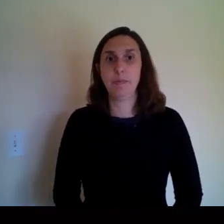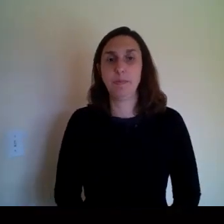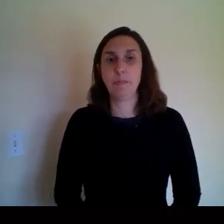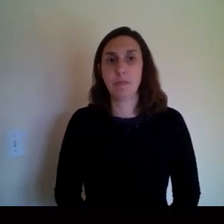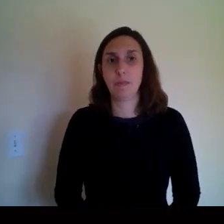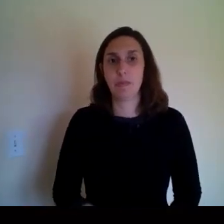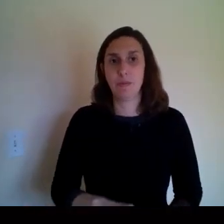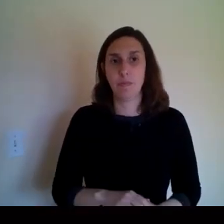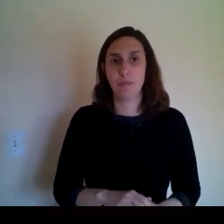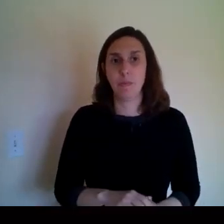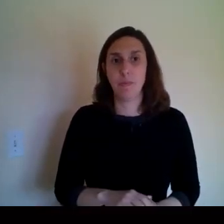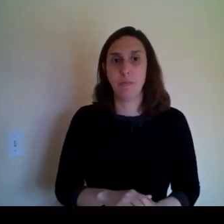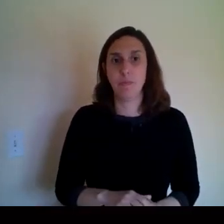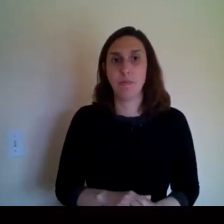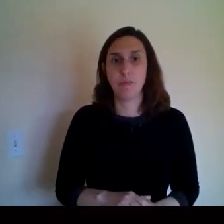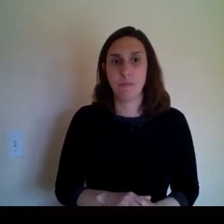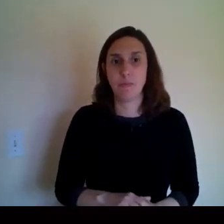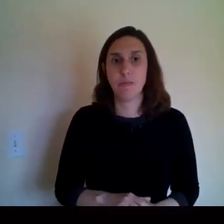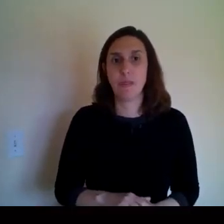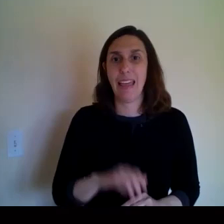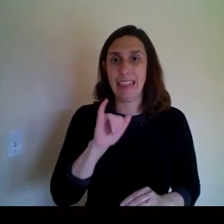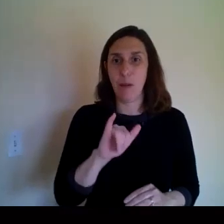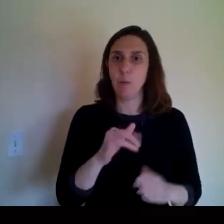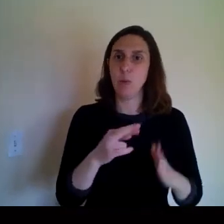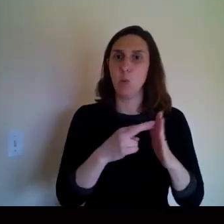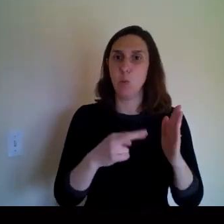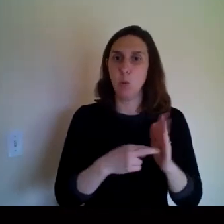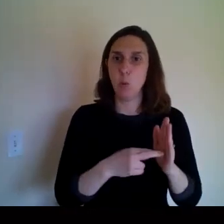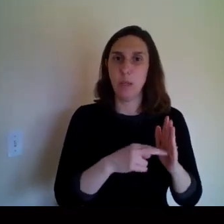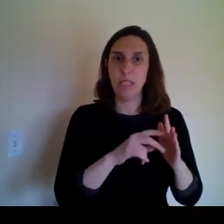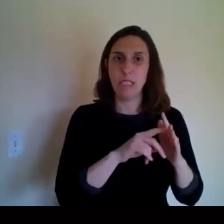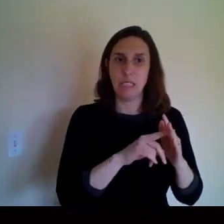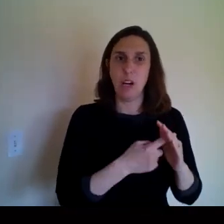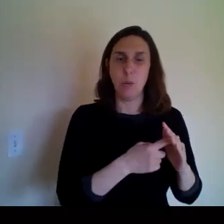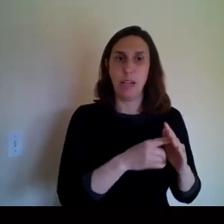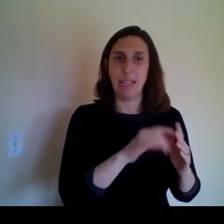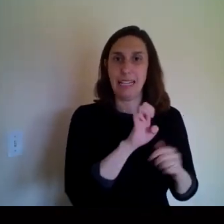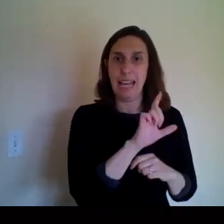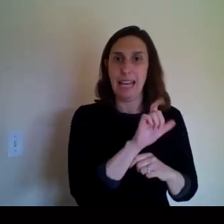was to be the rule that took you from an element in D